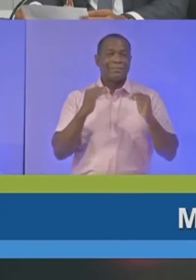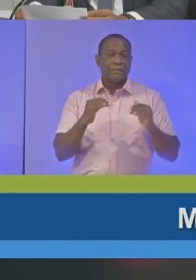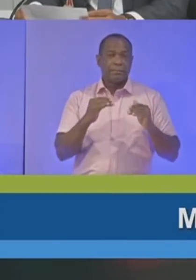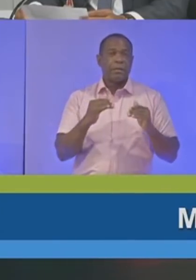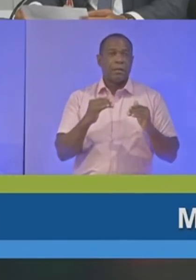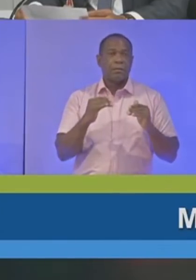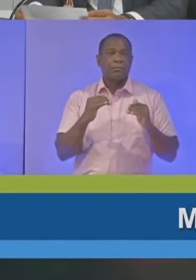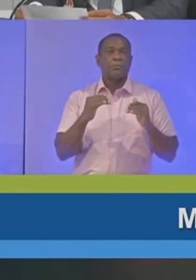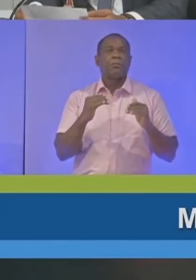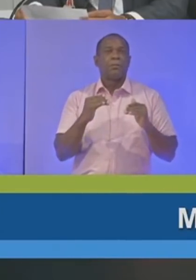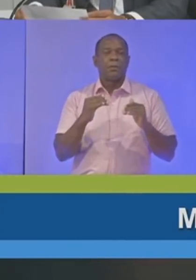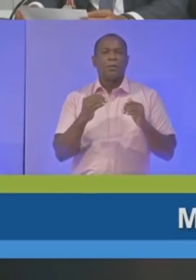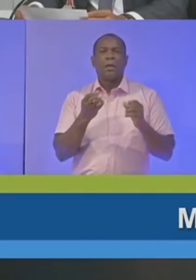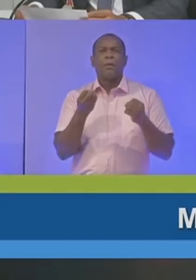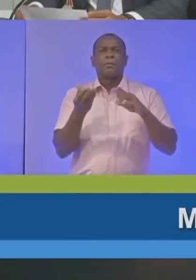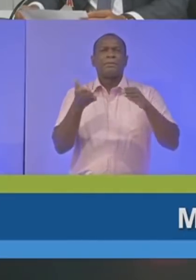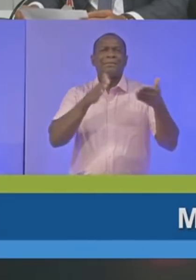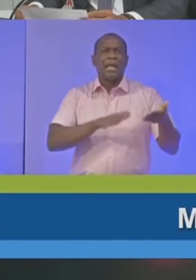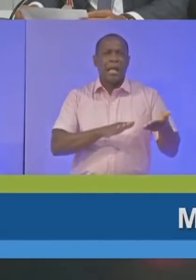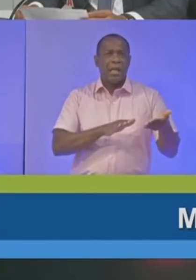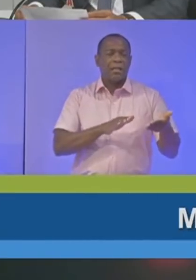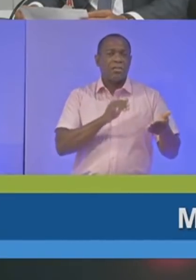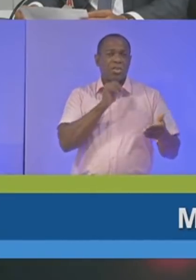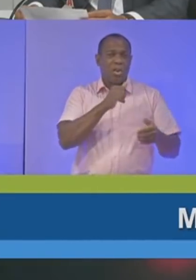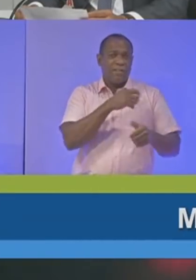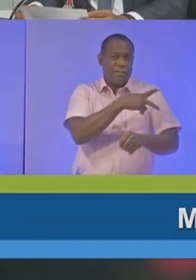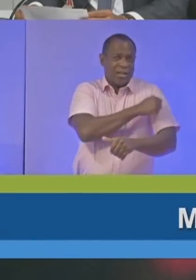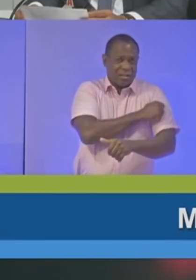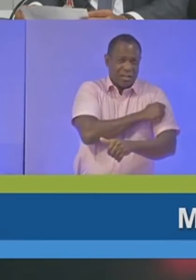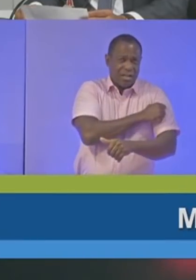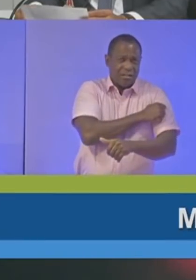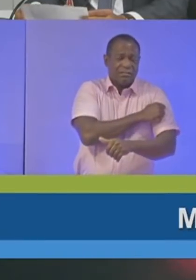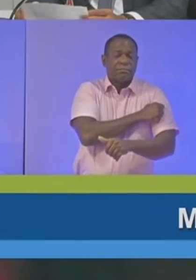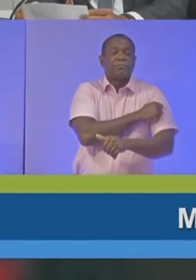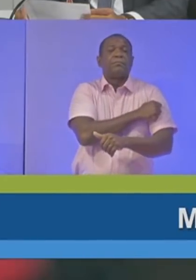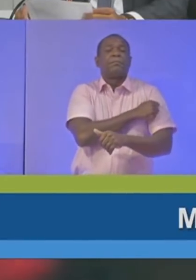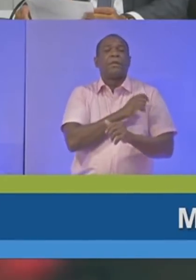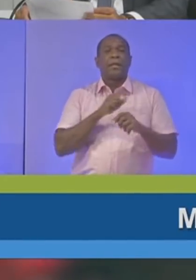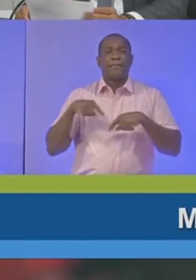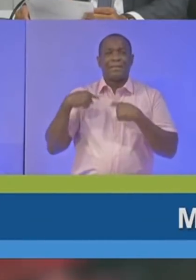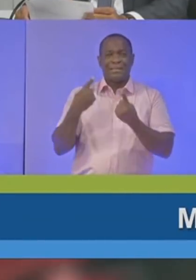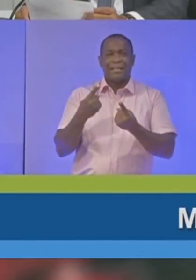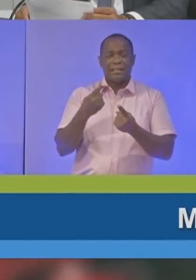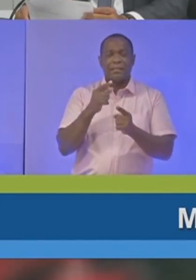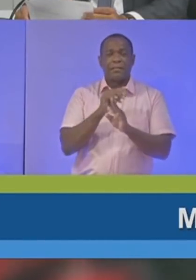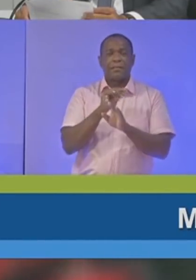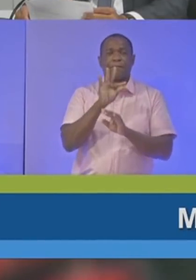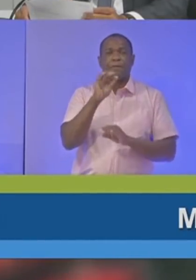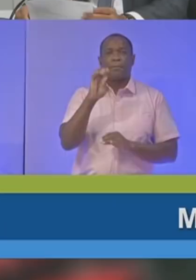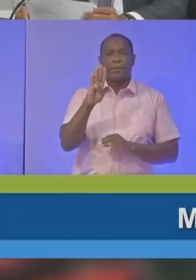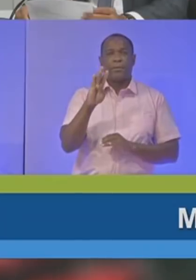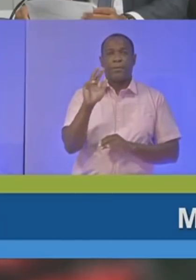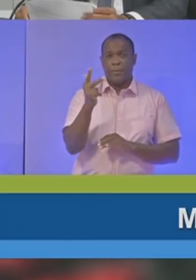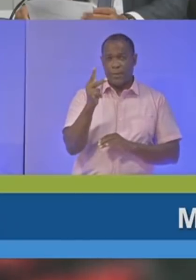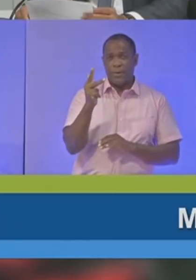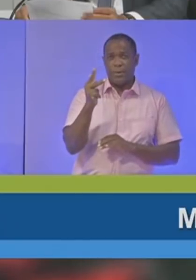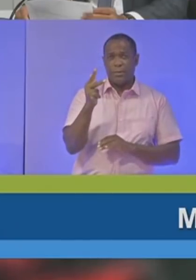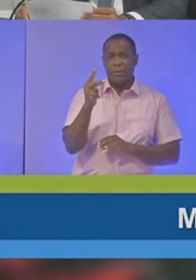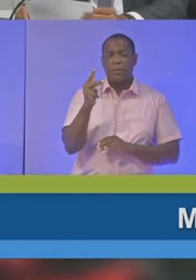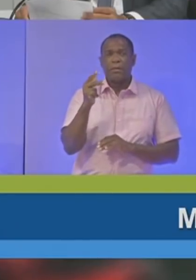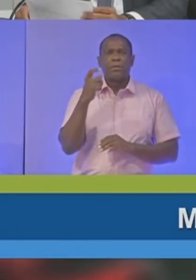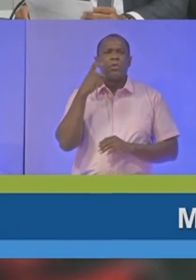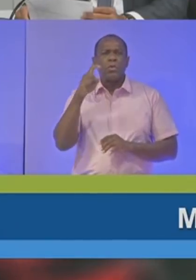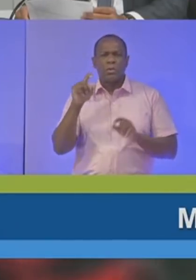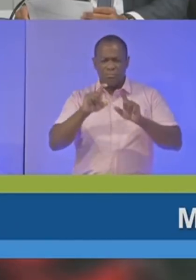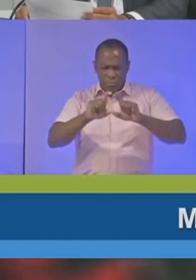deaths by vaccination status as of the 3rd of February 2022, the bottom bar, which is the grey portion, plus the blue